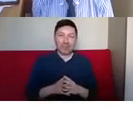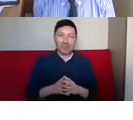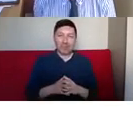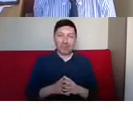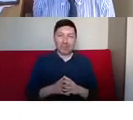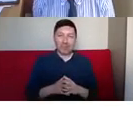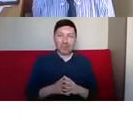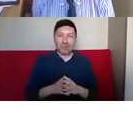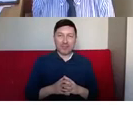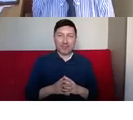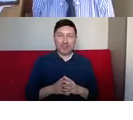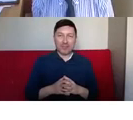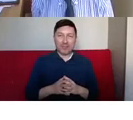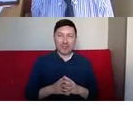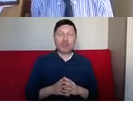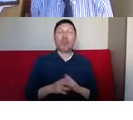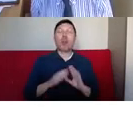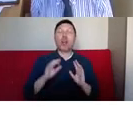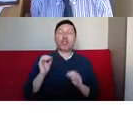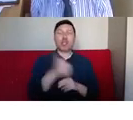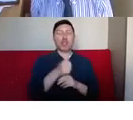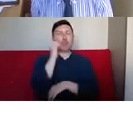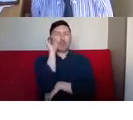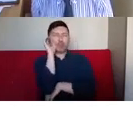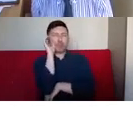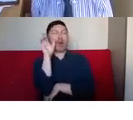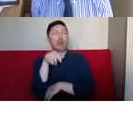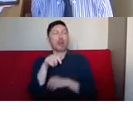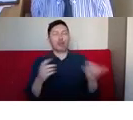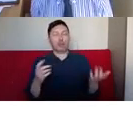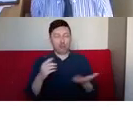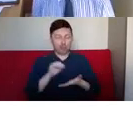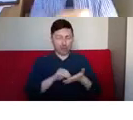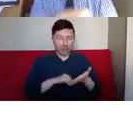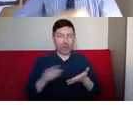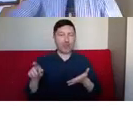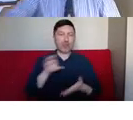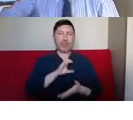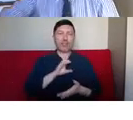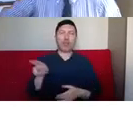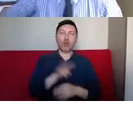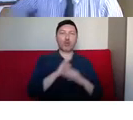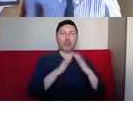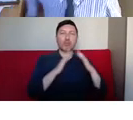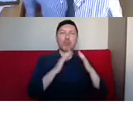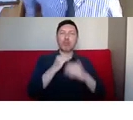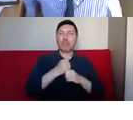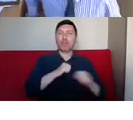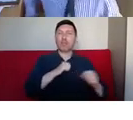listened, and let's be active. And thank you again. And I hope to see you